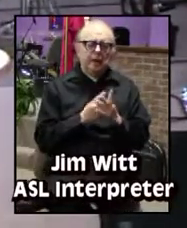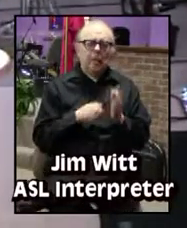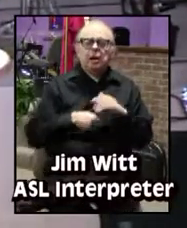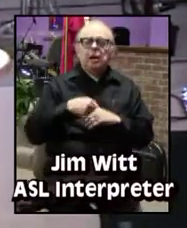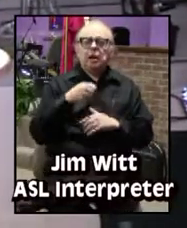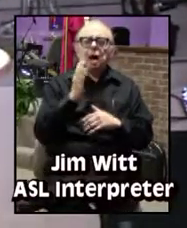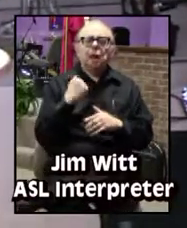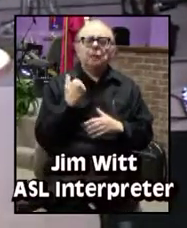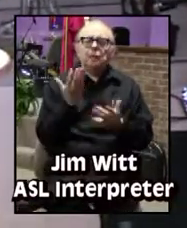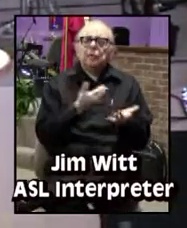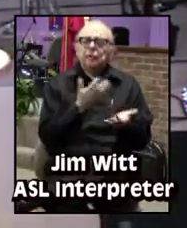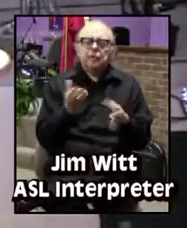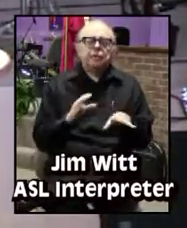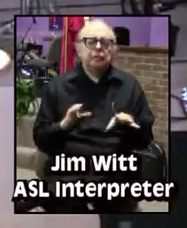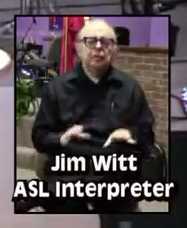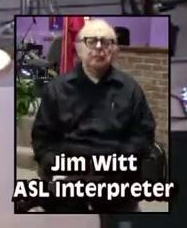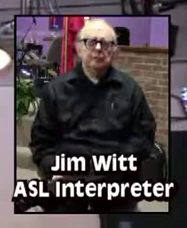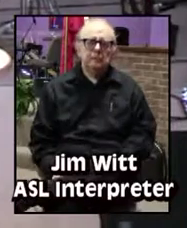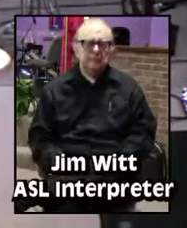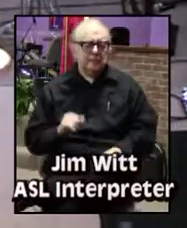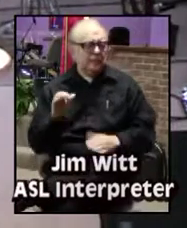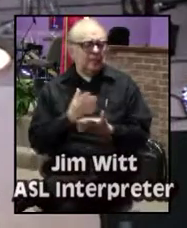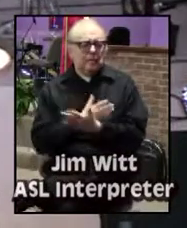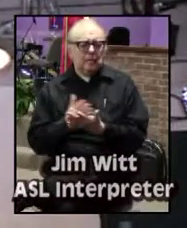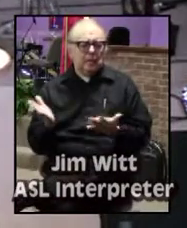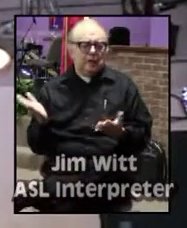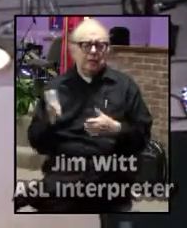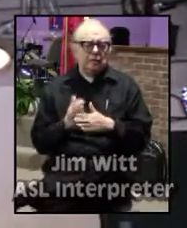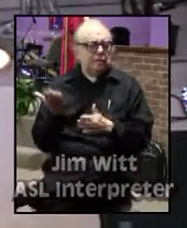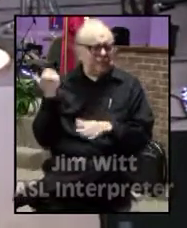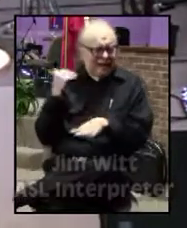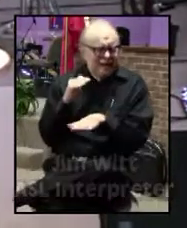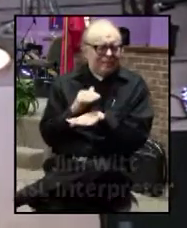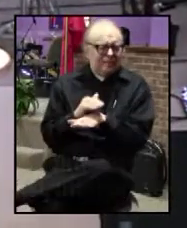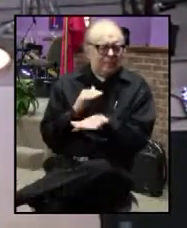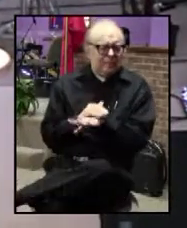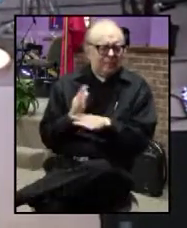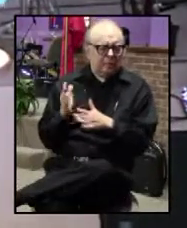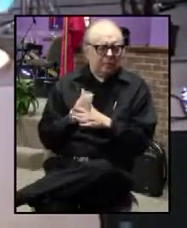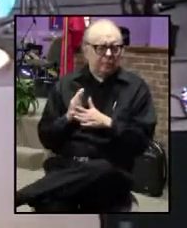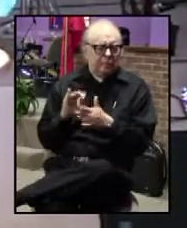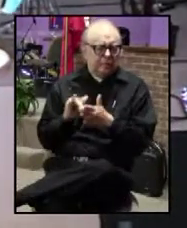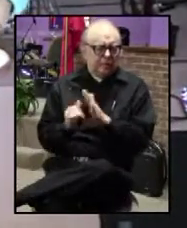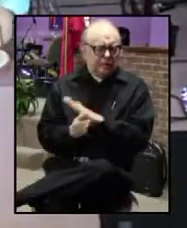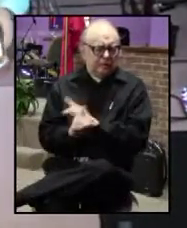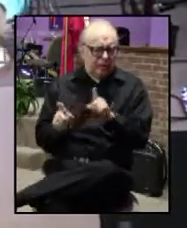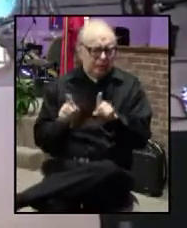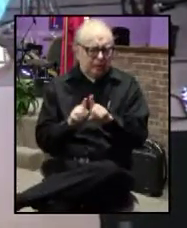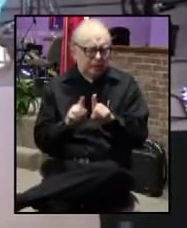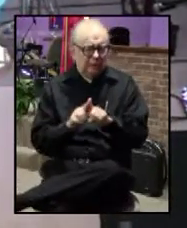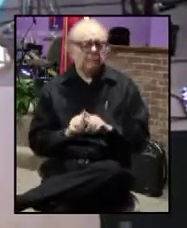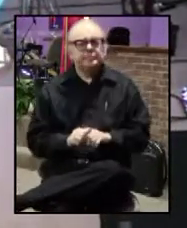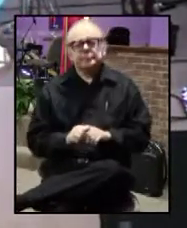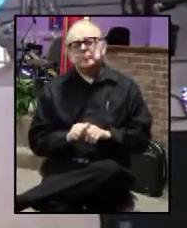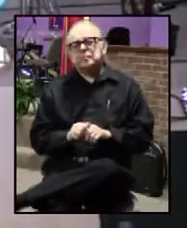us to do. And some of the things that we shared last night, we'll share with you this morning.